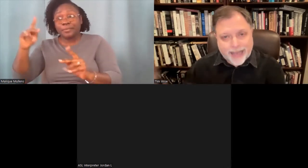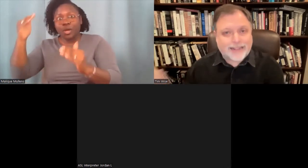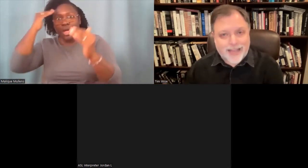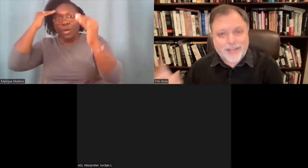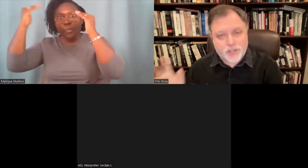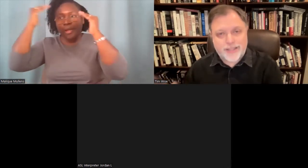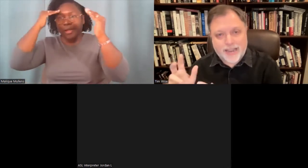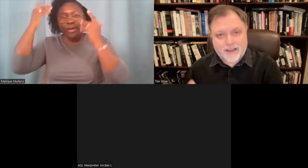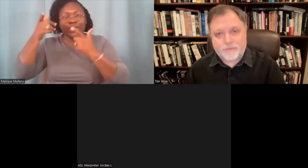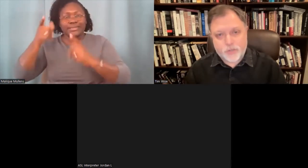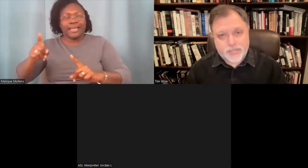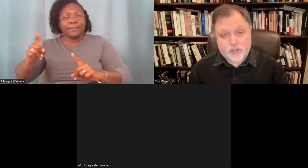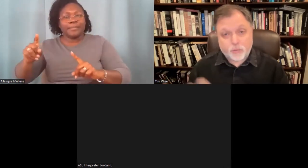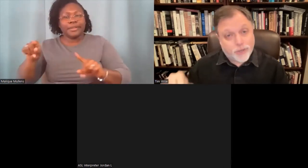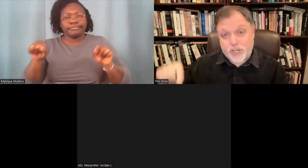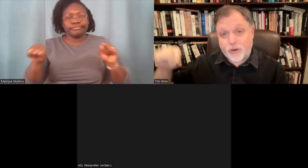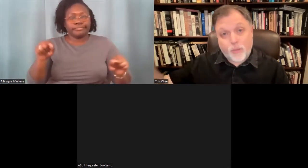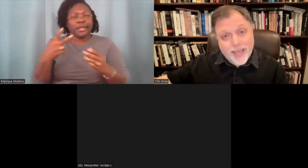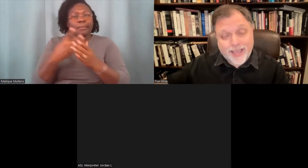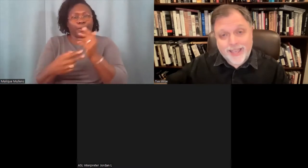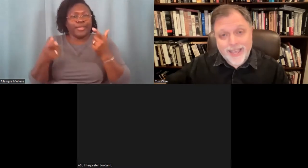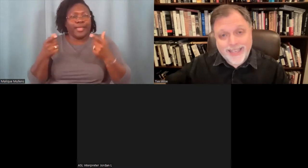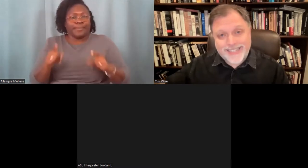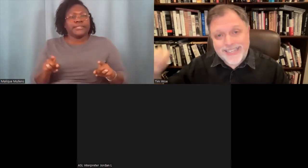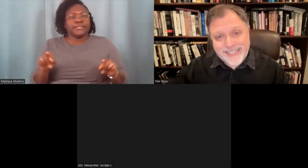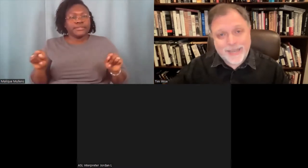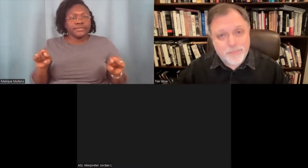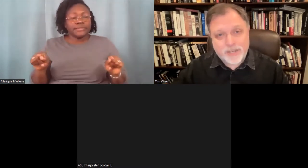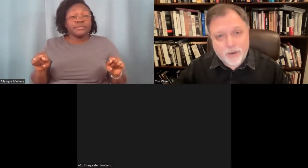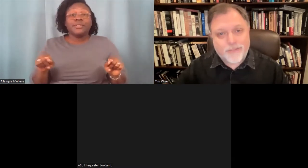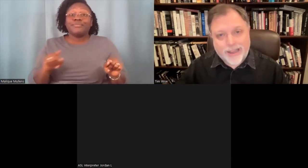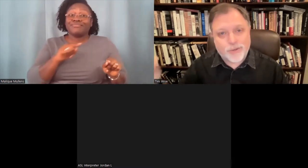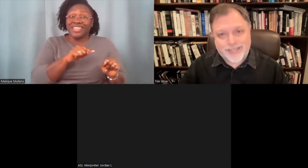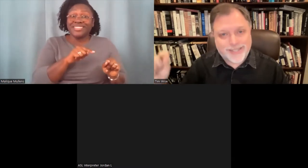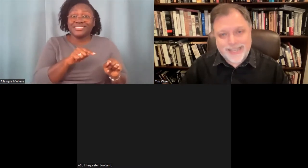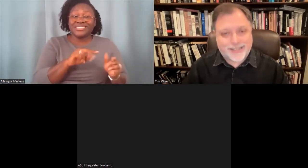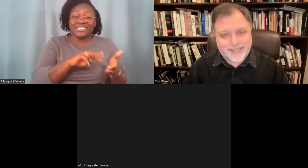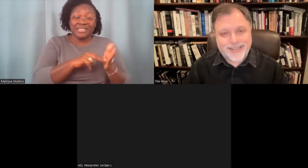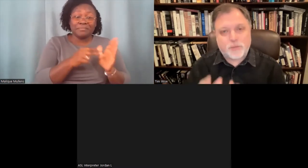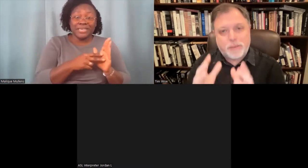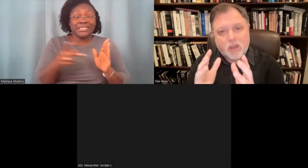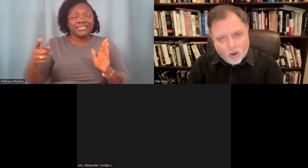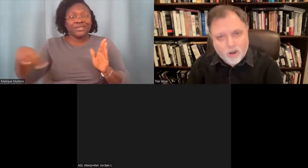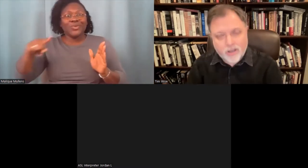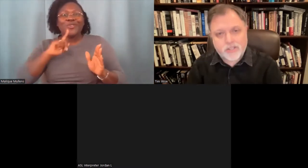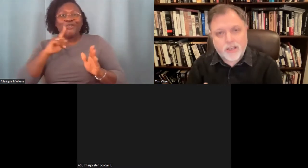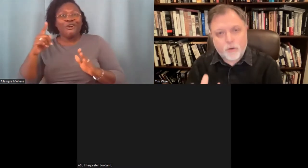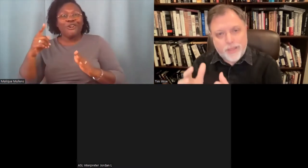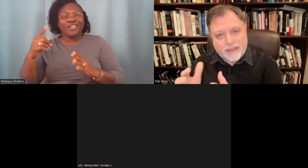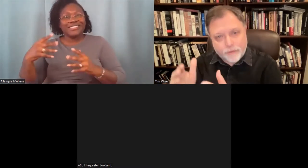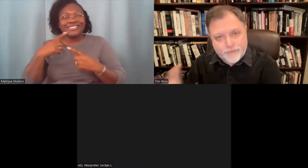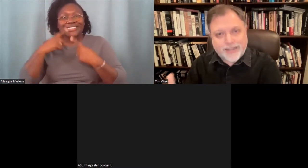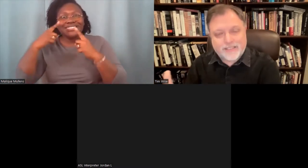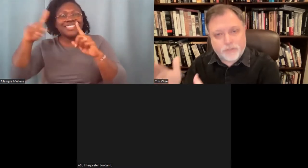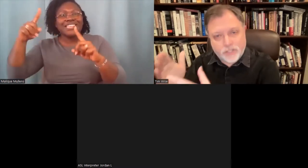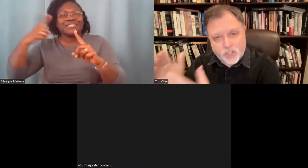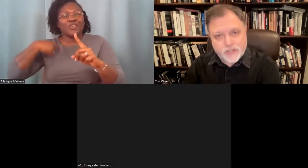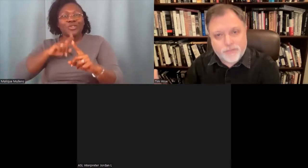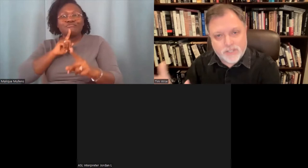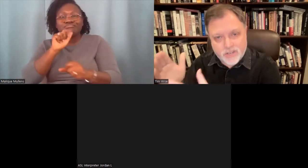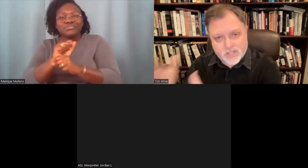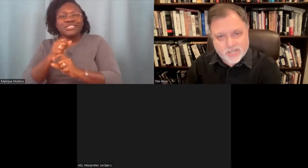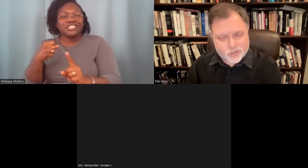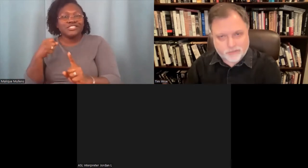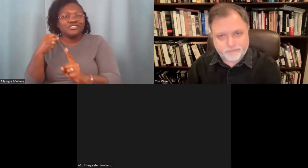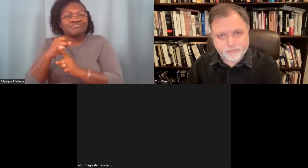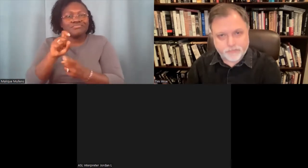the backlash to that conversation, which in a way is a symptom of our success. It is because we have effectively